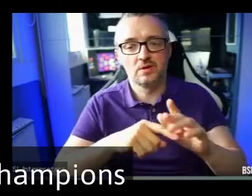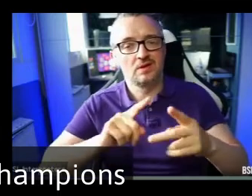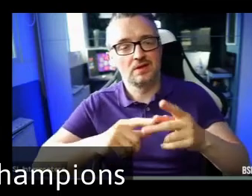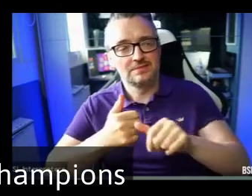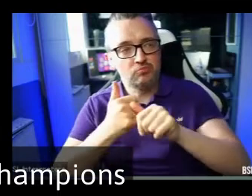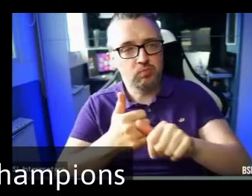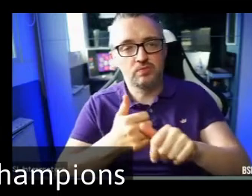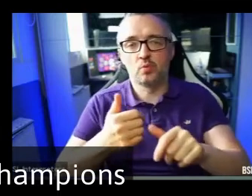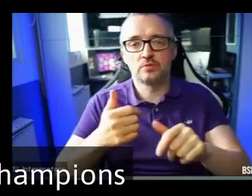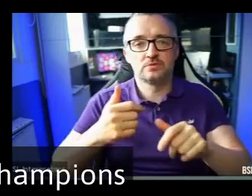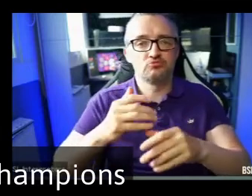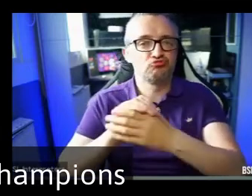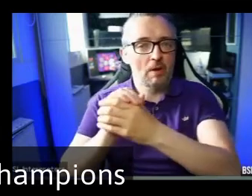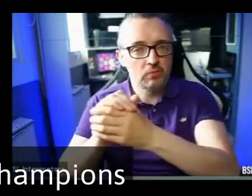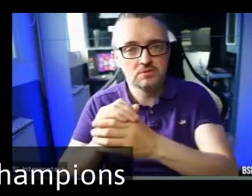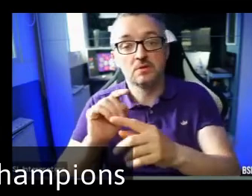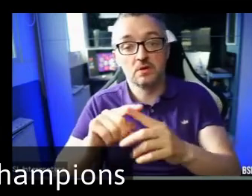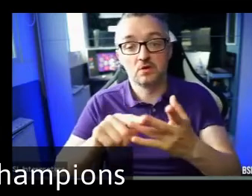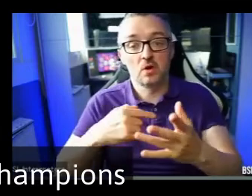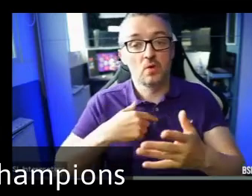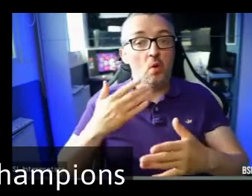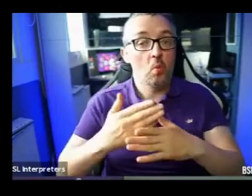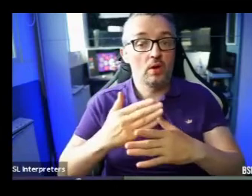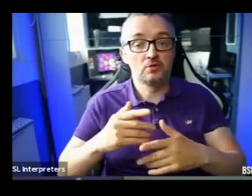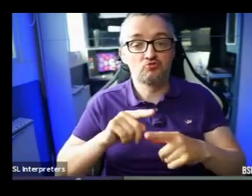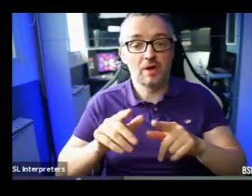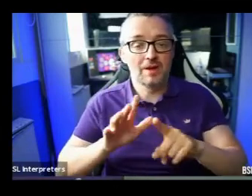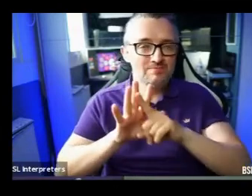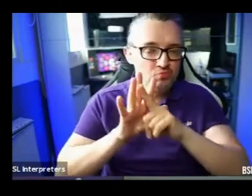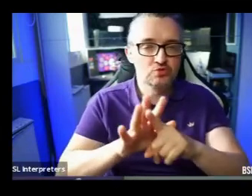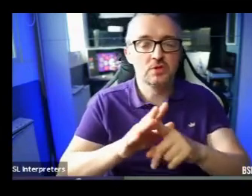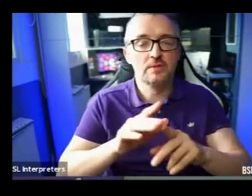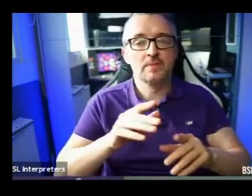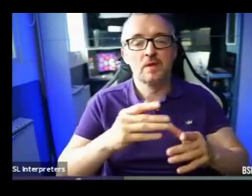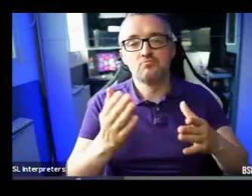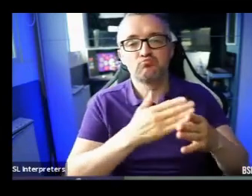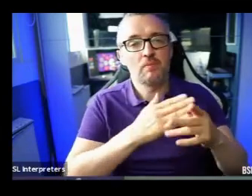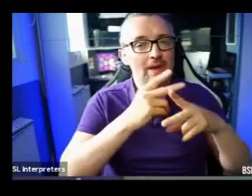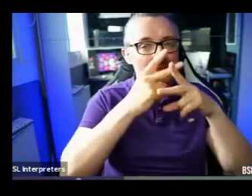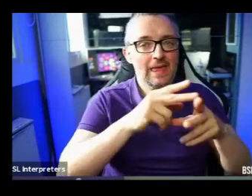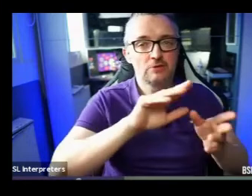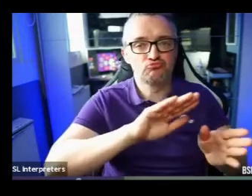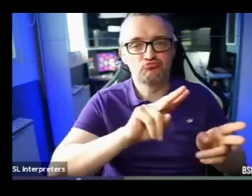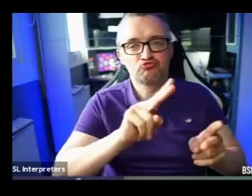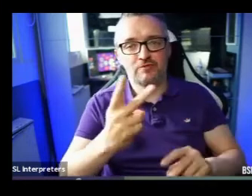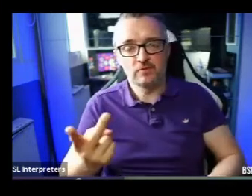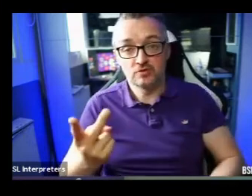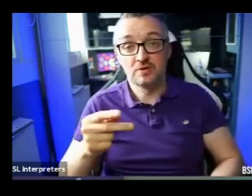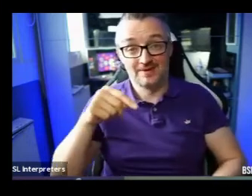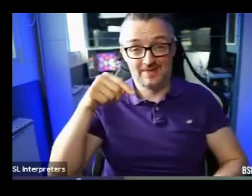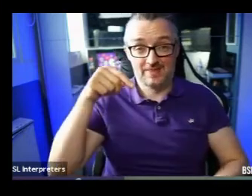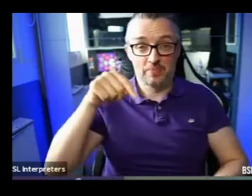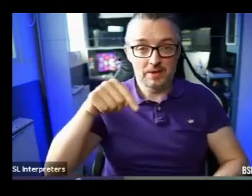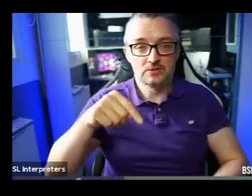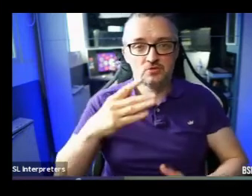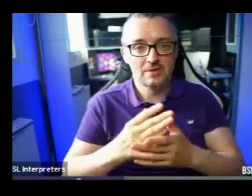of the champions that I mentioned earlier. And more recently, our work to push forward in terms of primary care transformation. I think that's